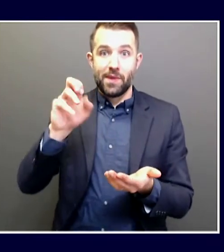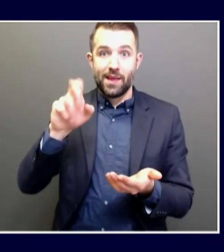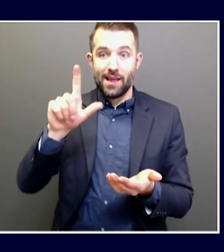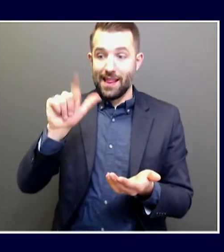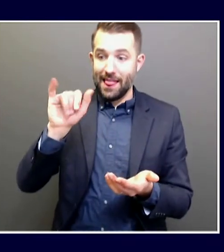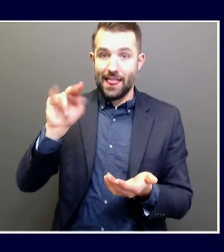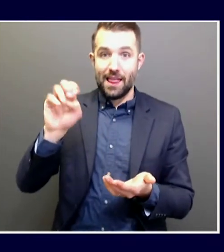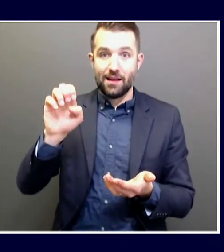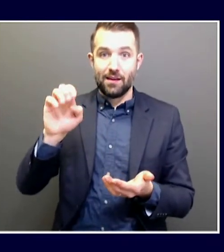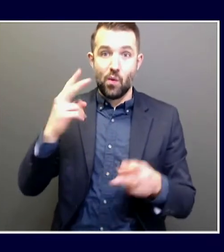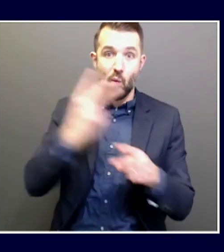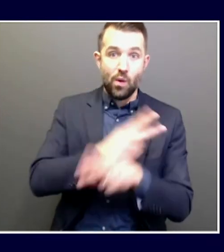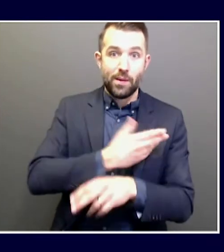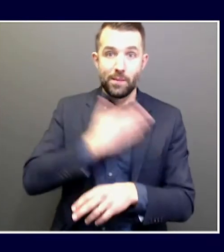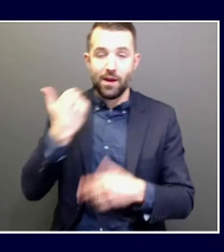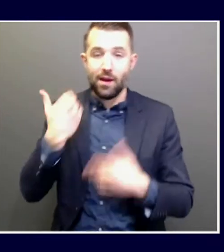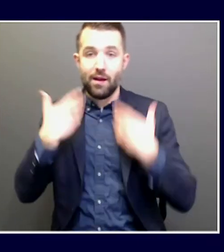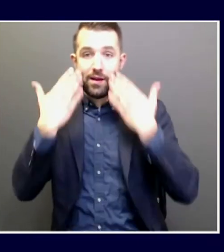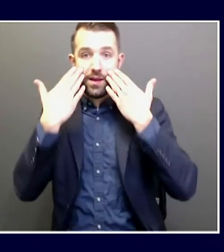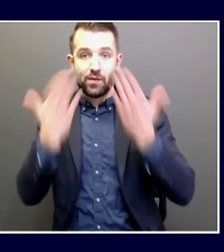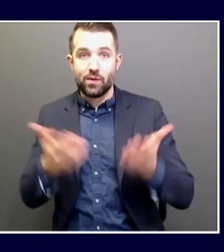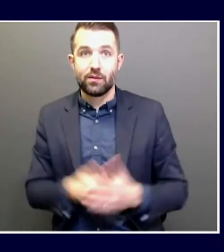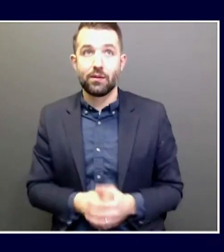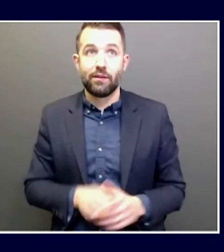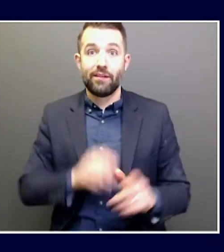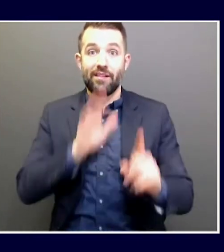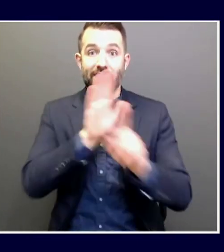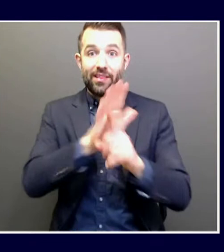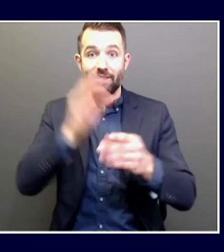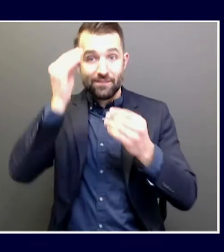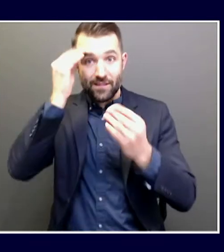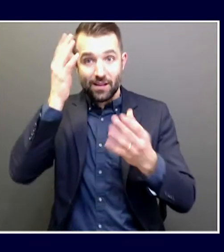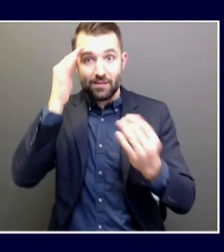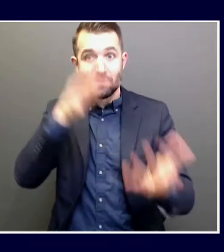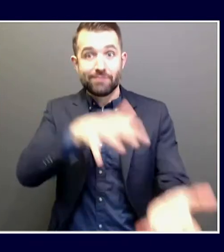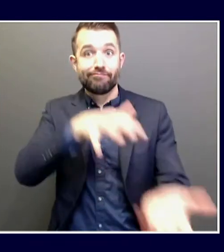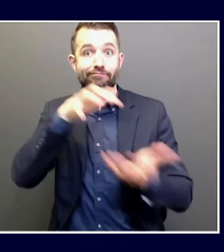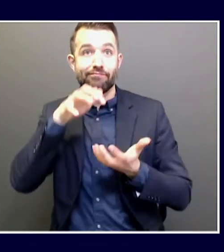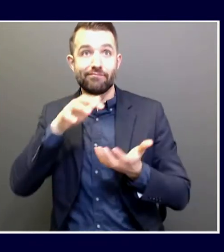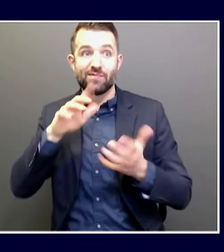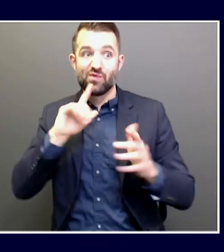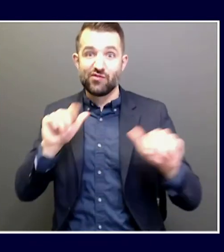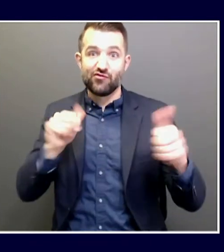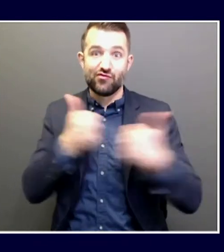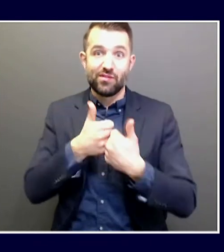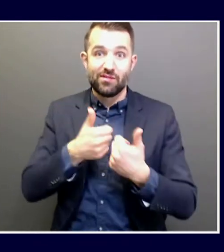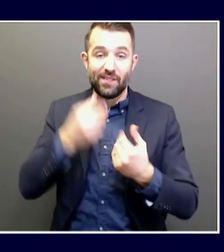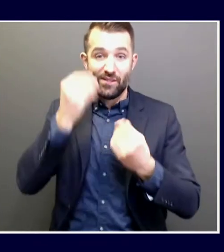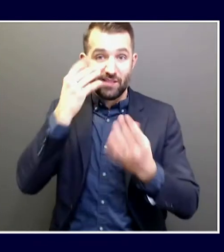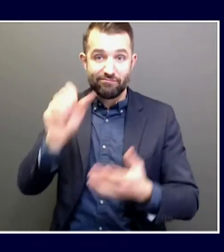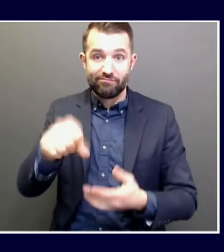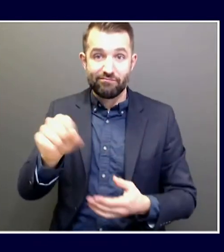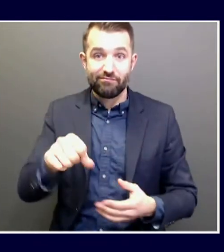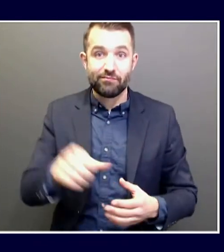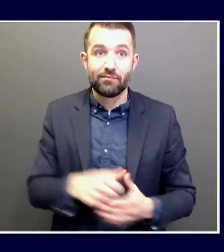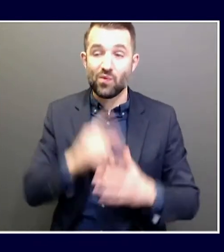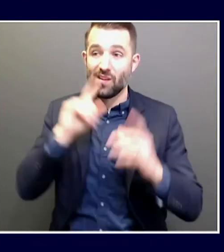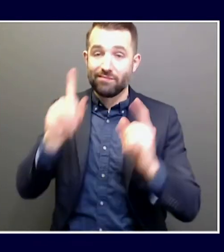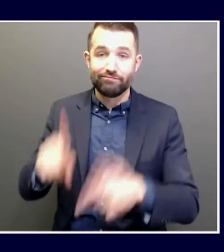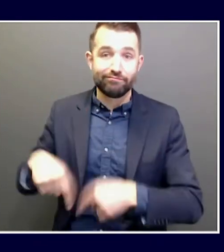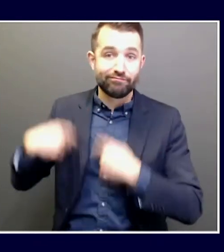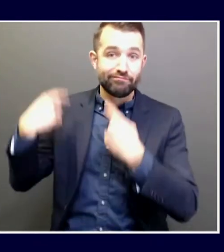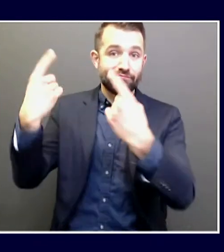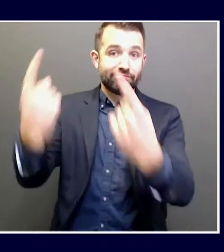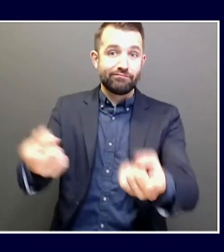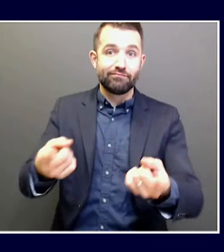the information and challenges with information have been with us since the start of the pandemic, about